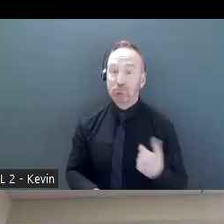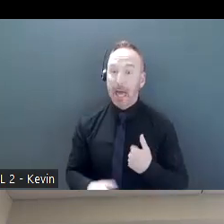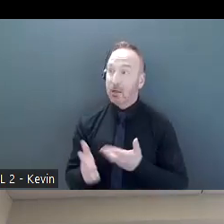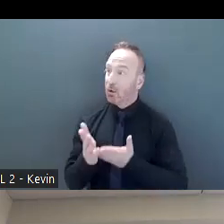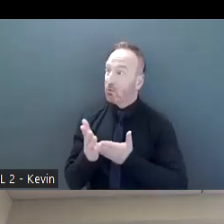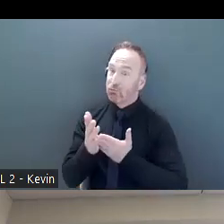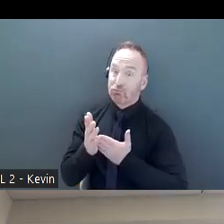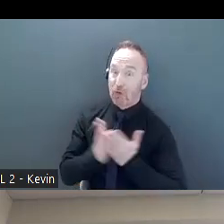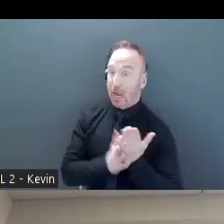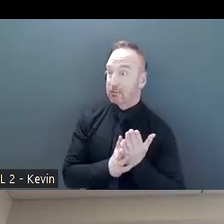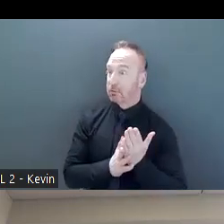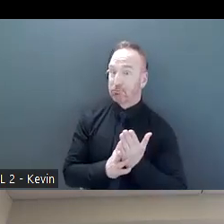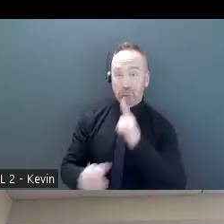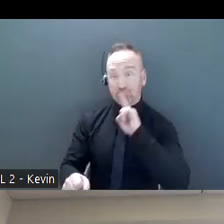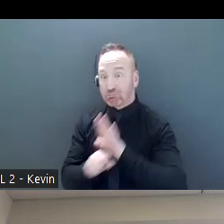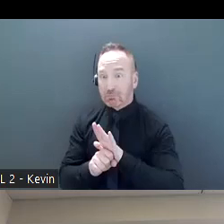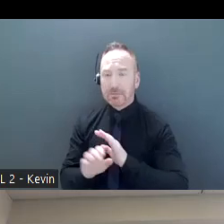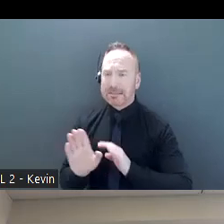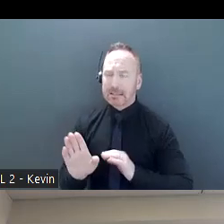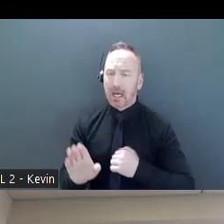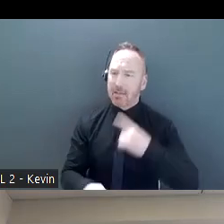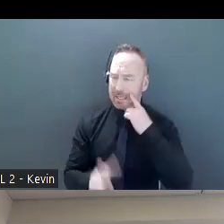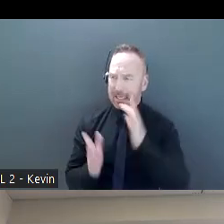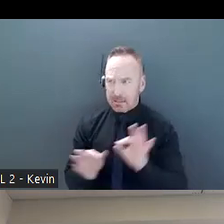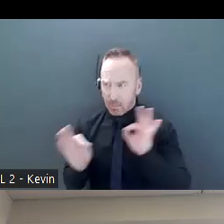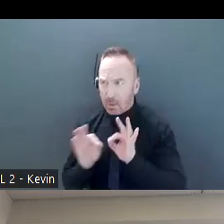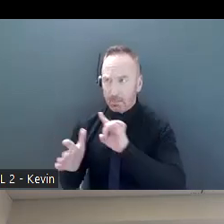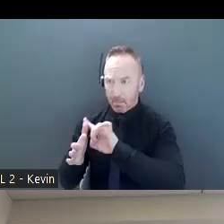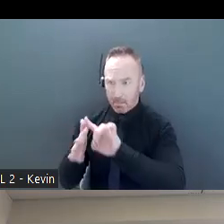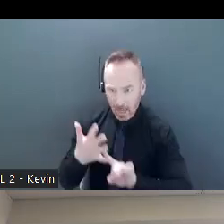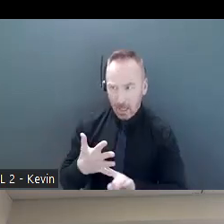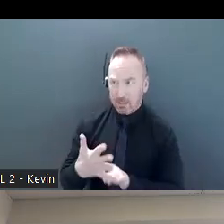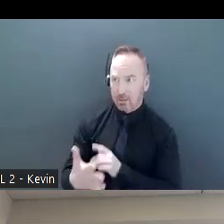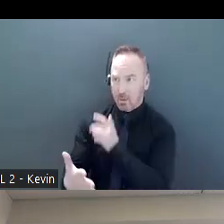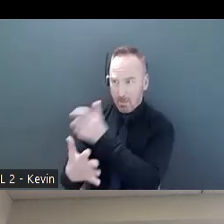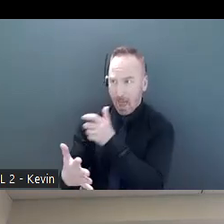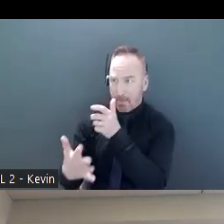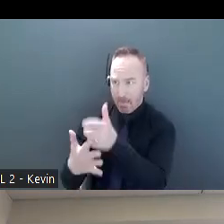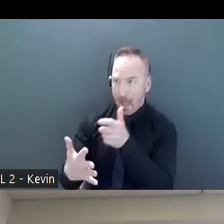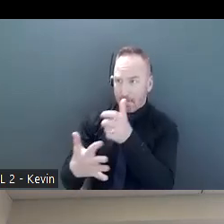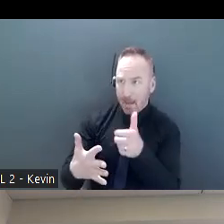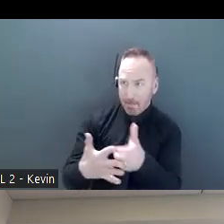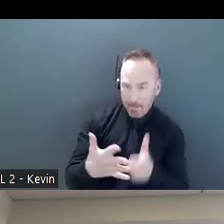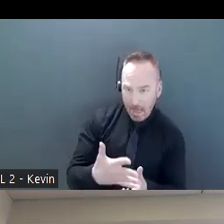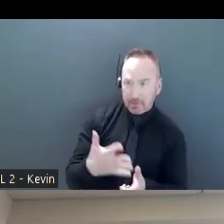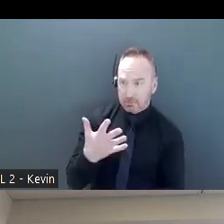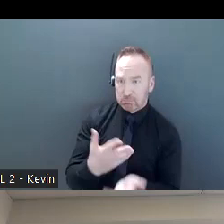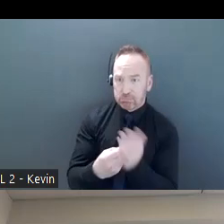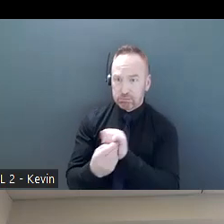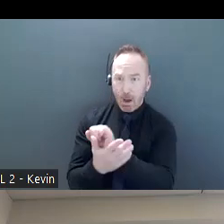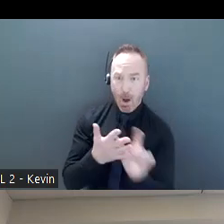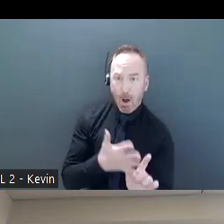have to hit certain circumstances and certain pieces in order to get it right. You have to remember all the